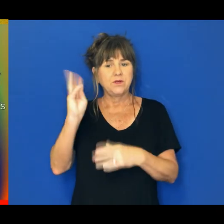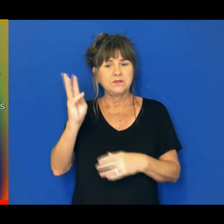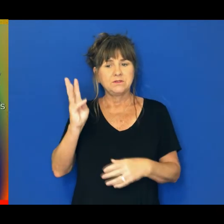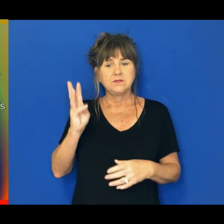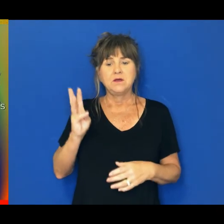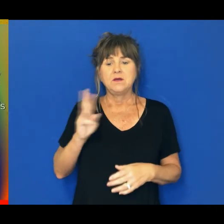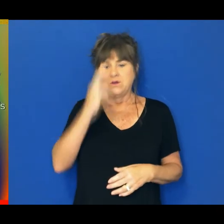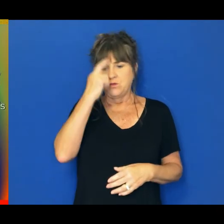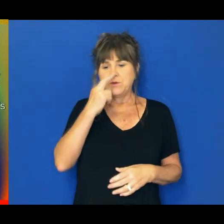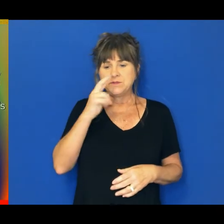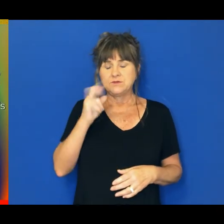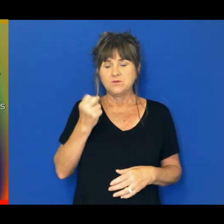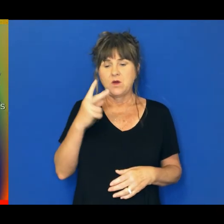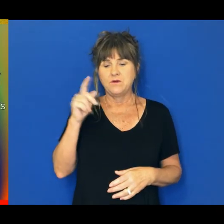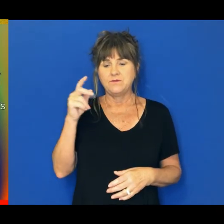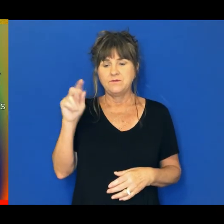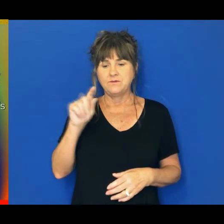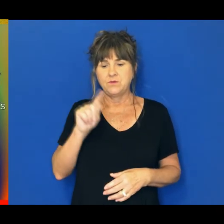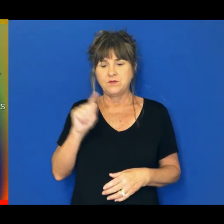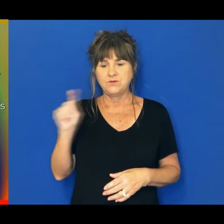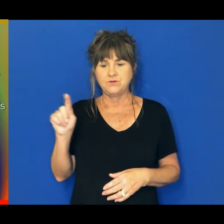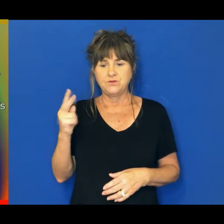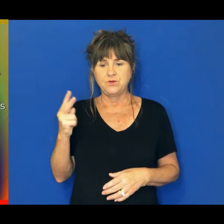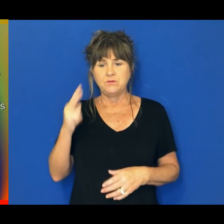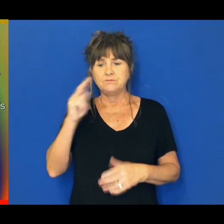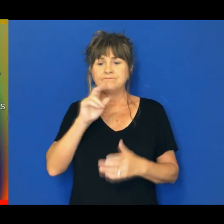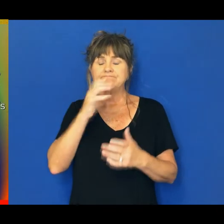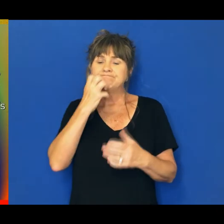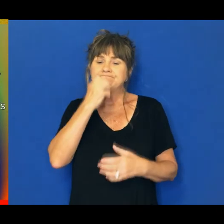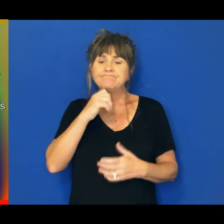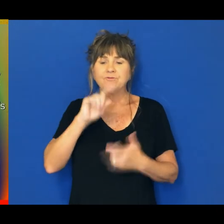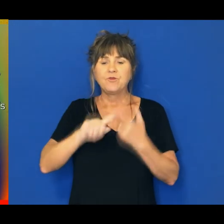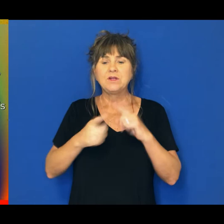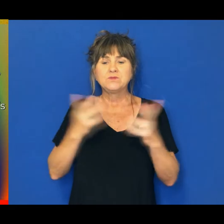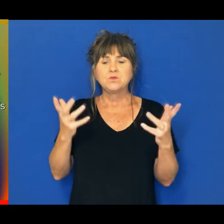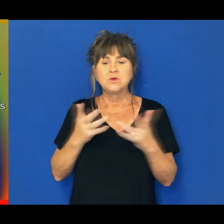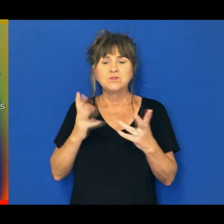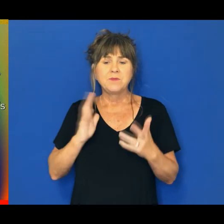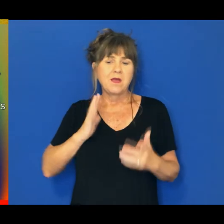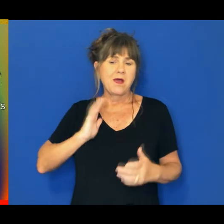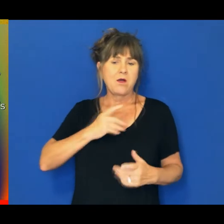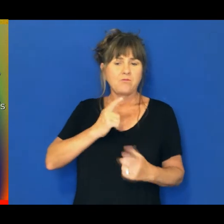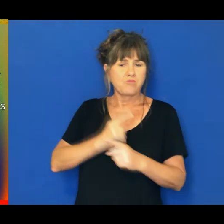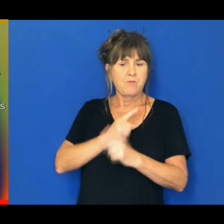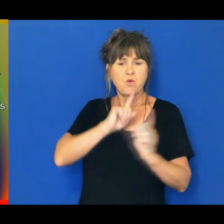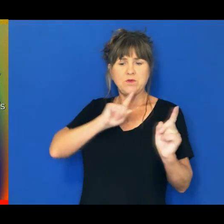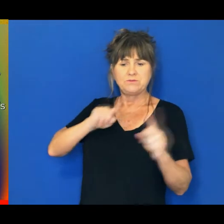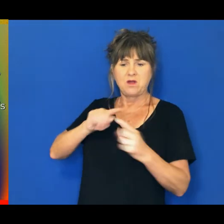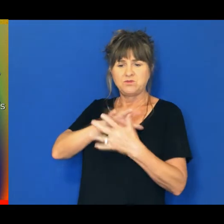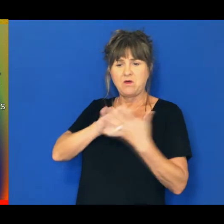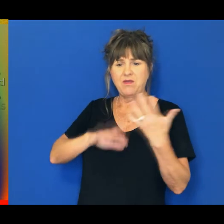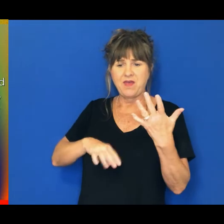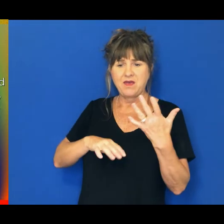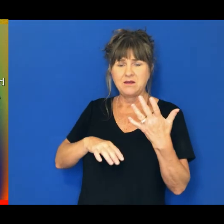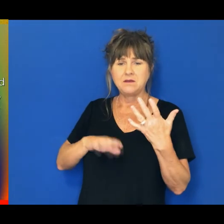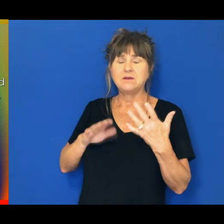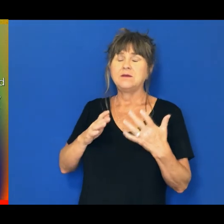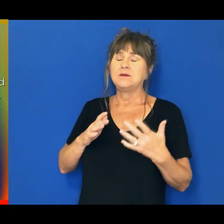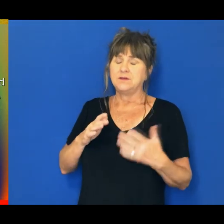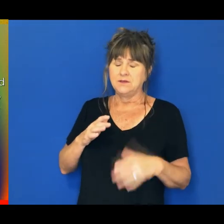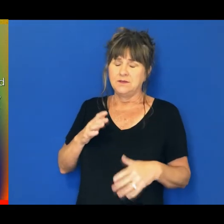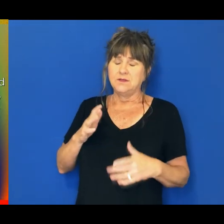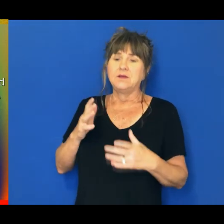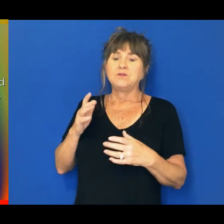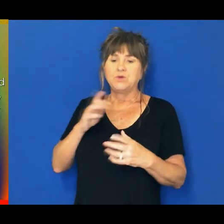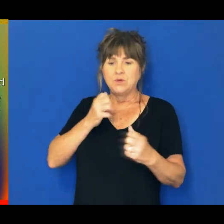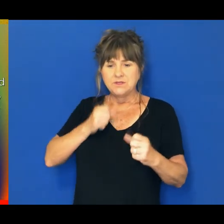should be our proper response to all of that that you just heard me say, to God's marvelous mercies? To surrender yourselves to God, to be